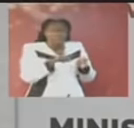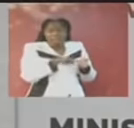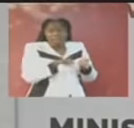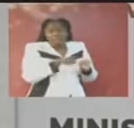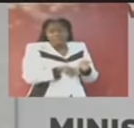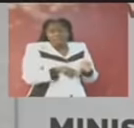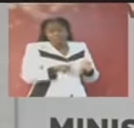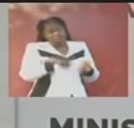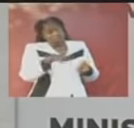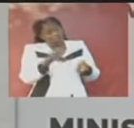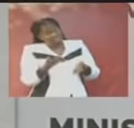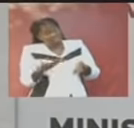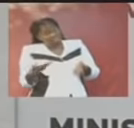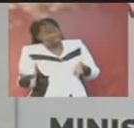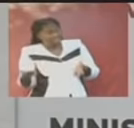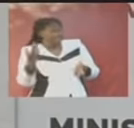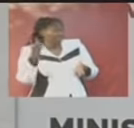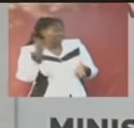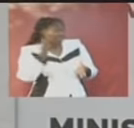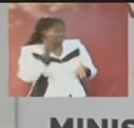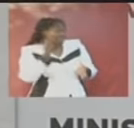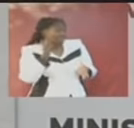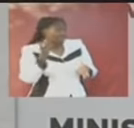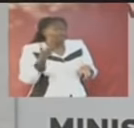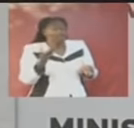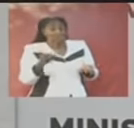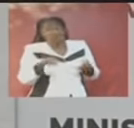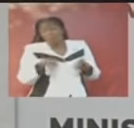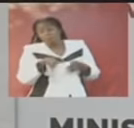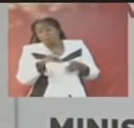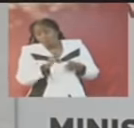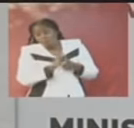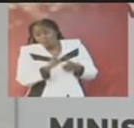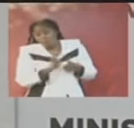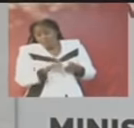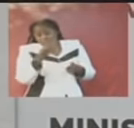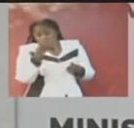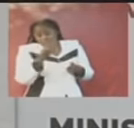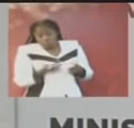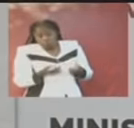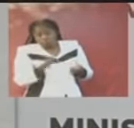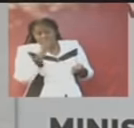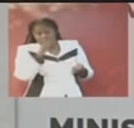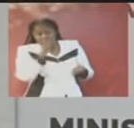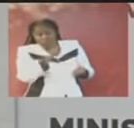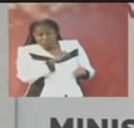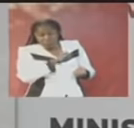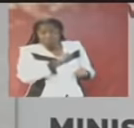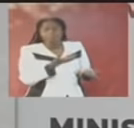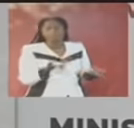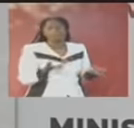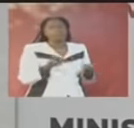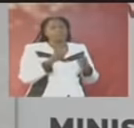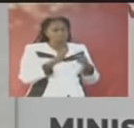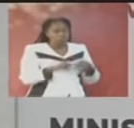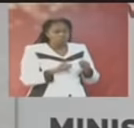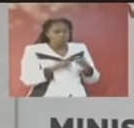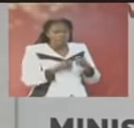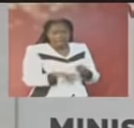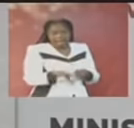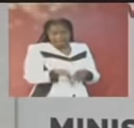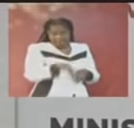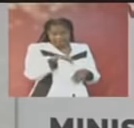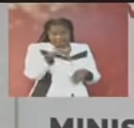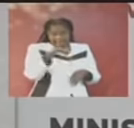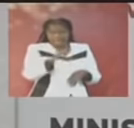investigation around a cluster of cases. We look at a number of factors that indicate, with a little